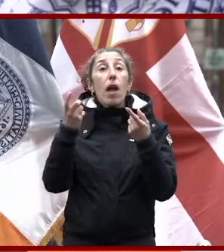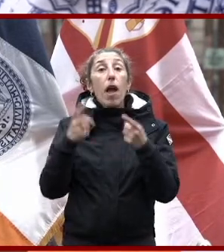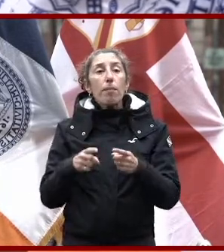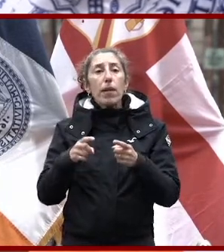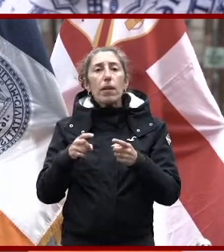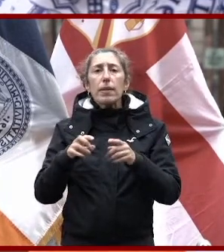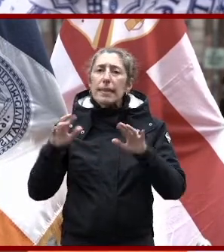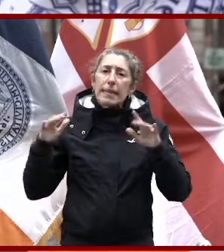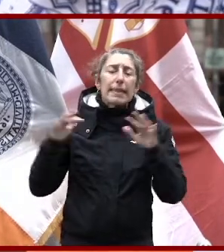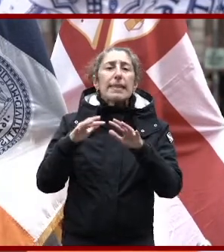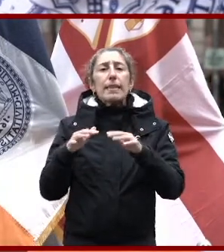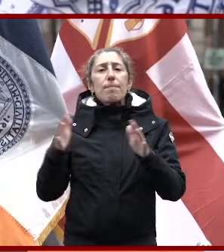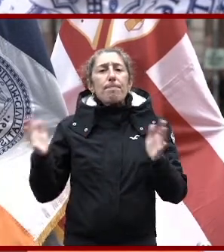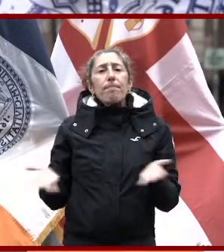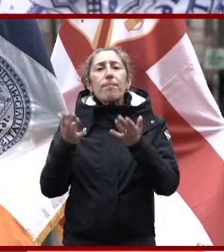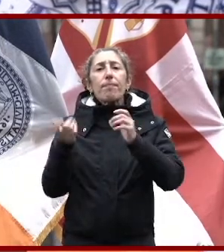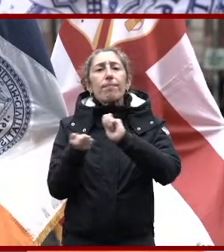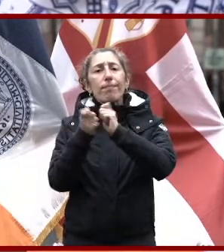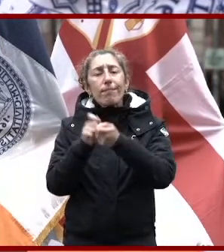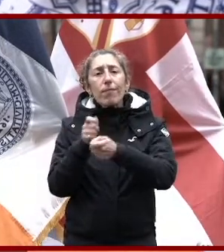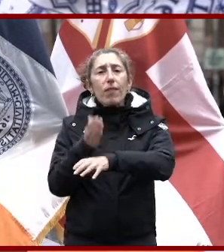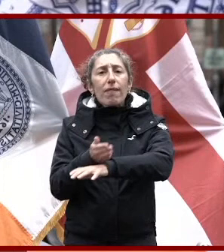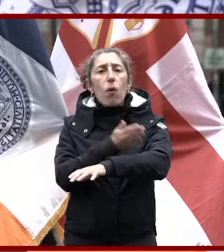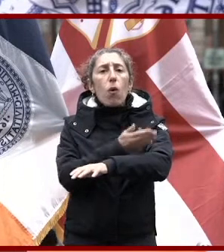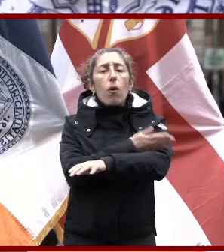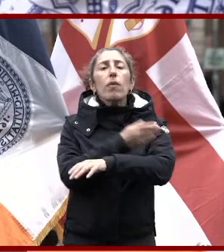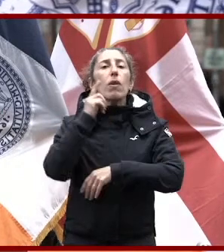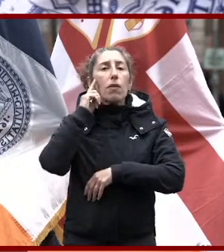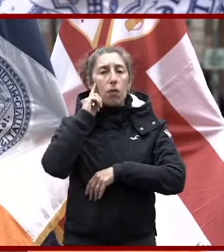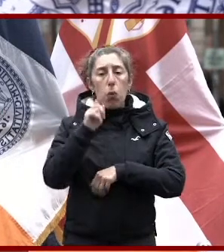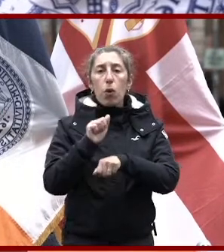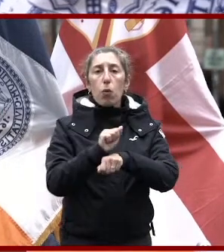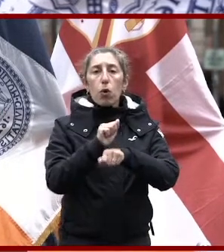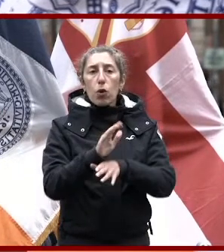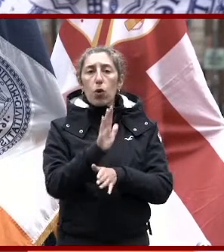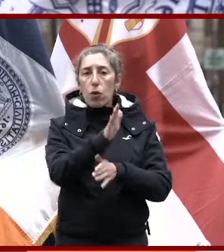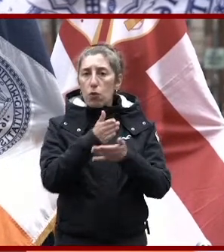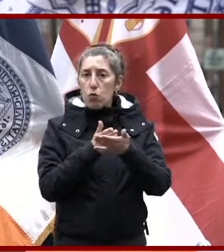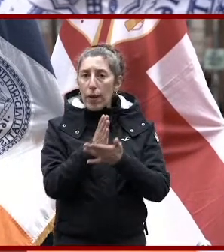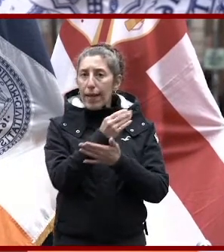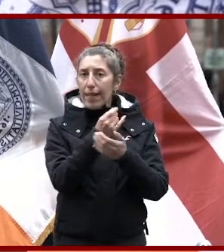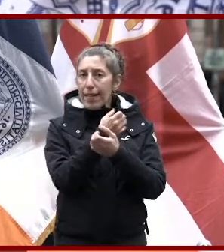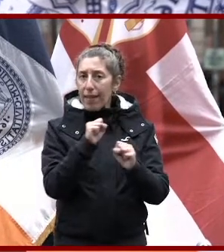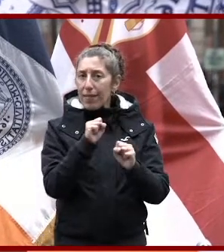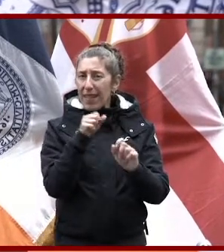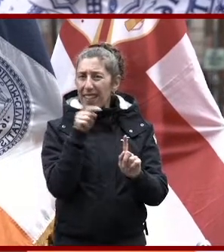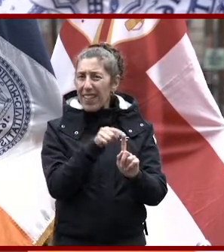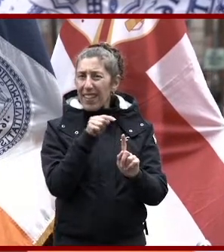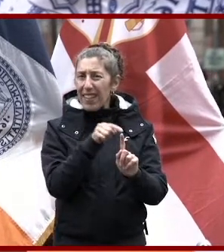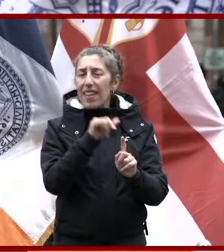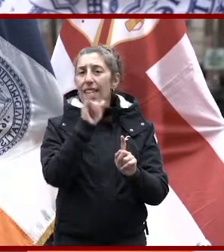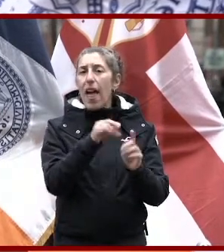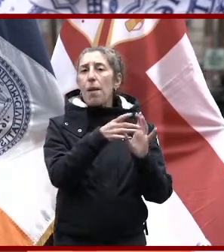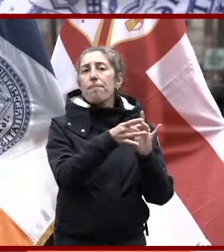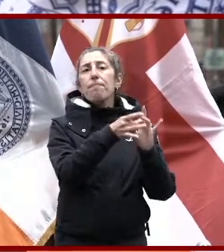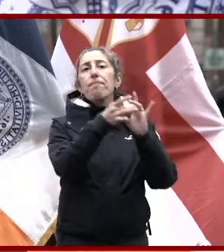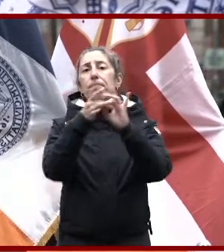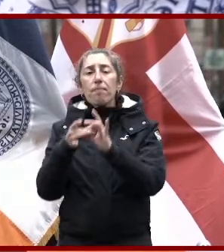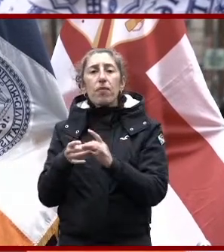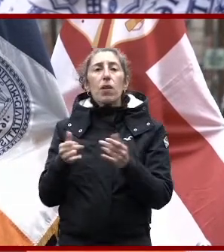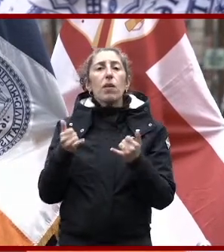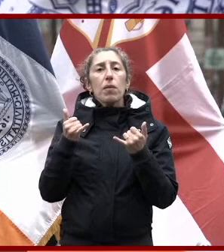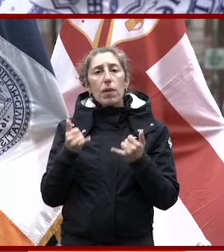rights. And so I want to take this moment, this opening moment of this beautiful ceremony, and bless us with these